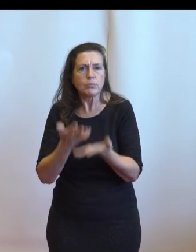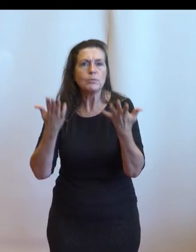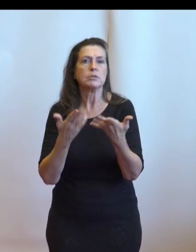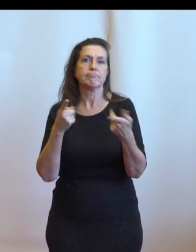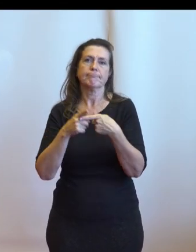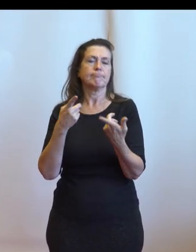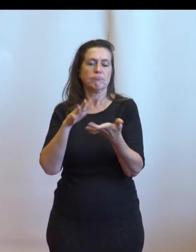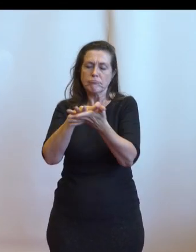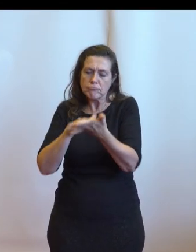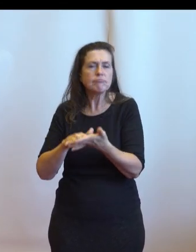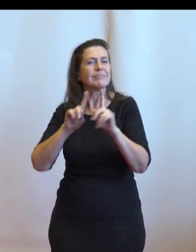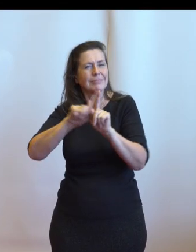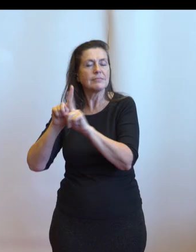employee